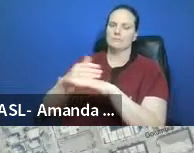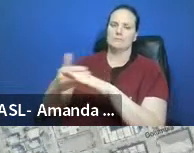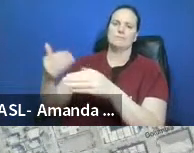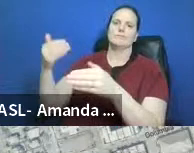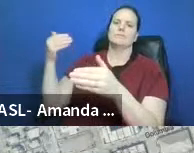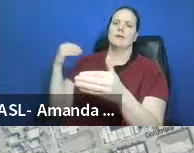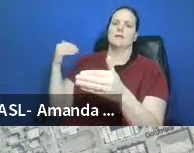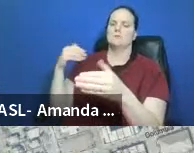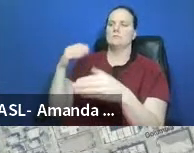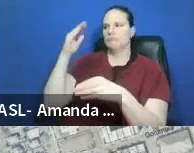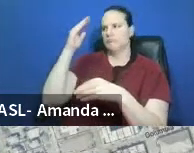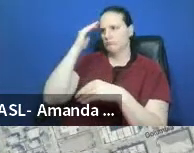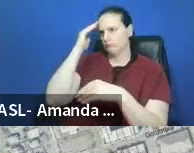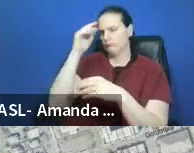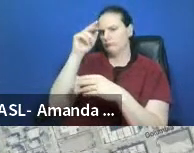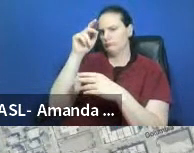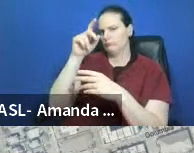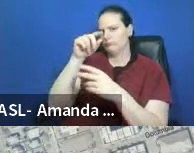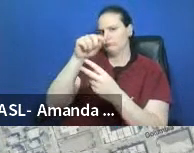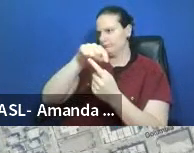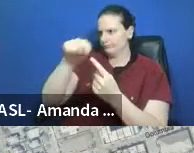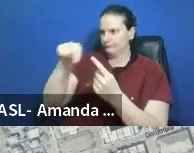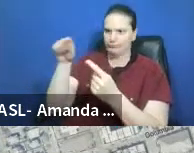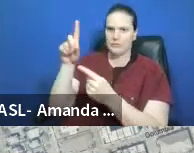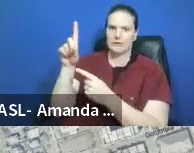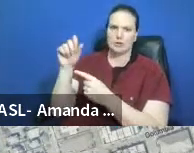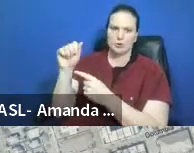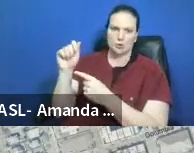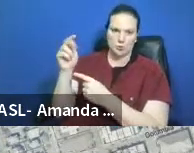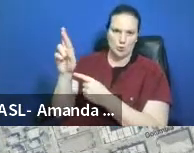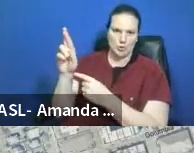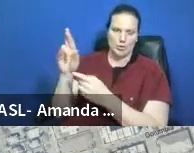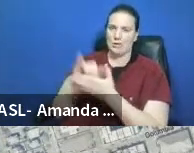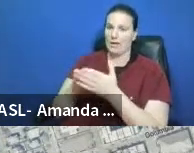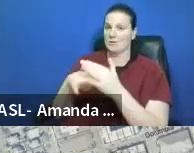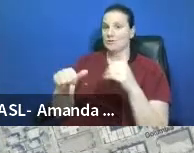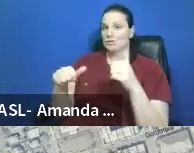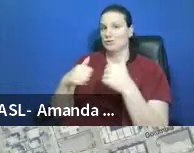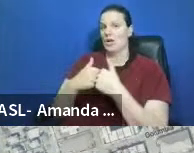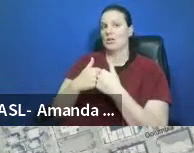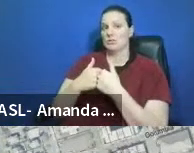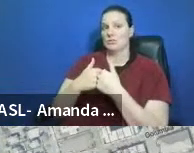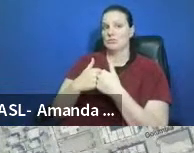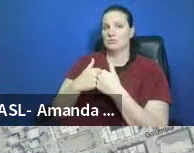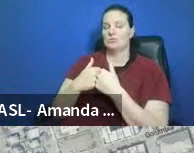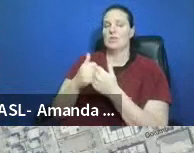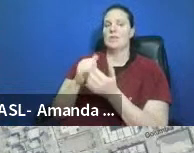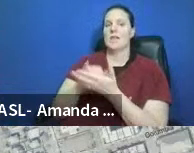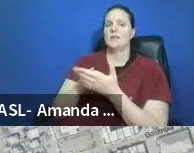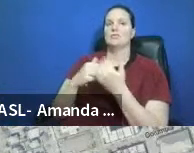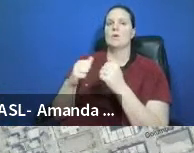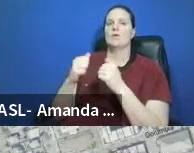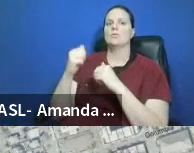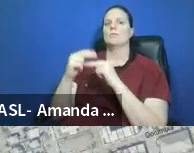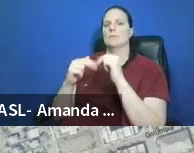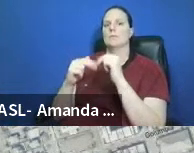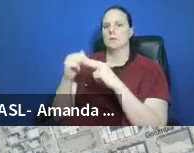detours advertised for those. It is a challenge. It is trying to build